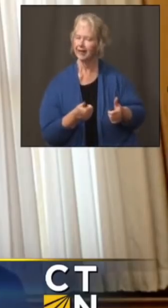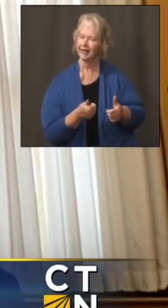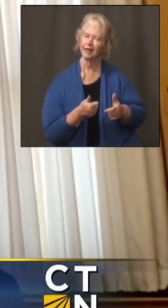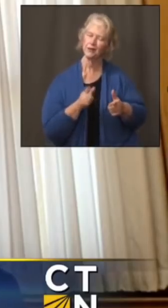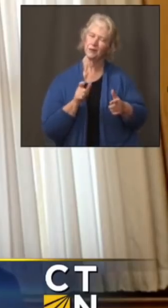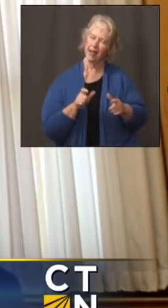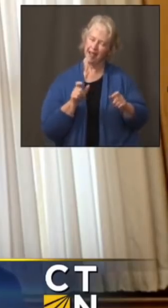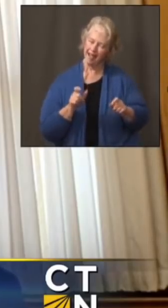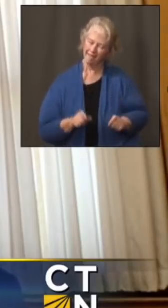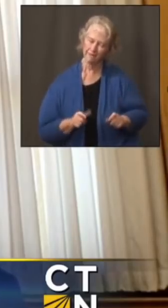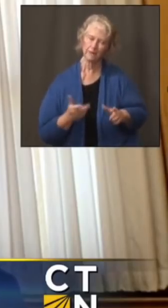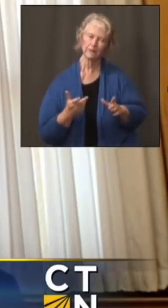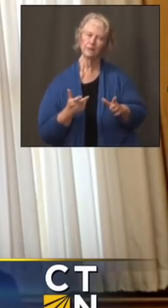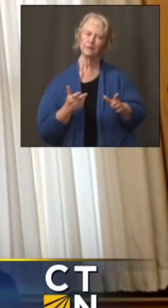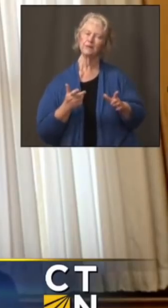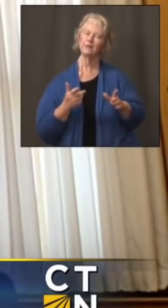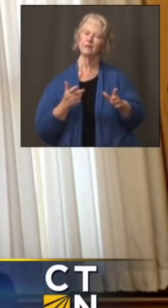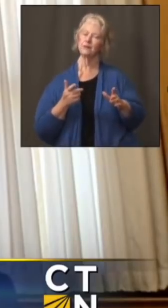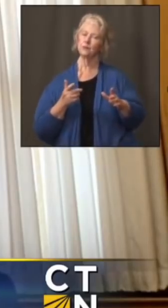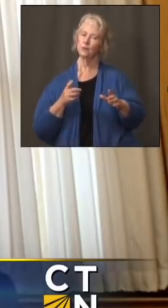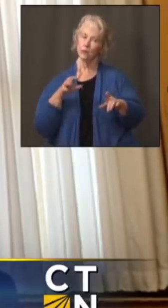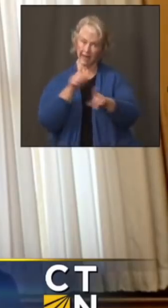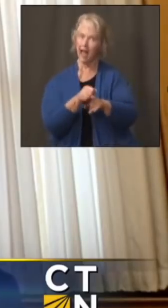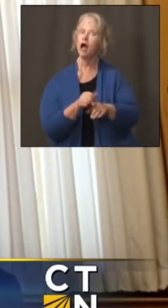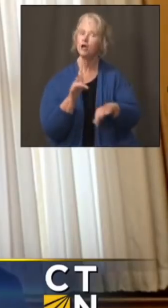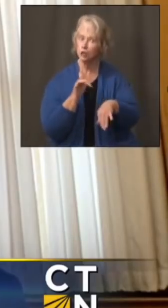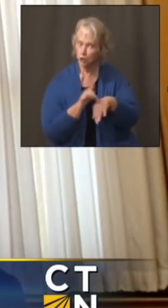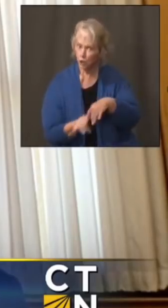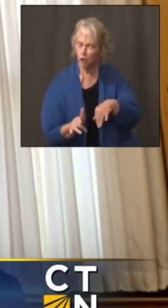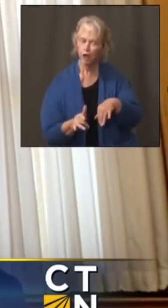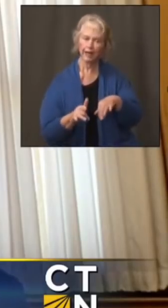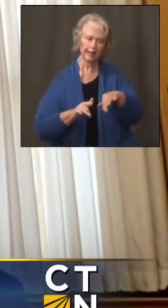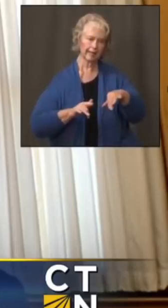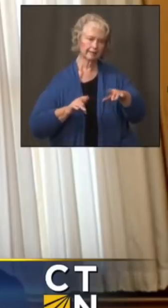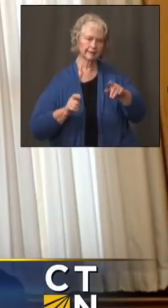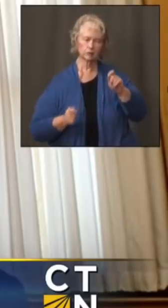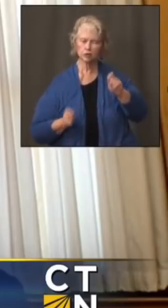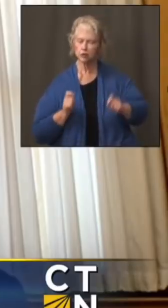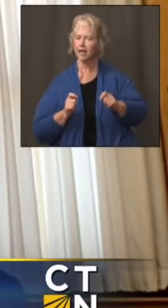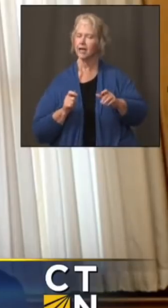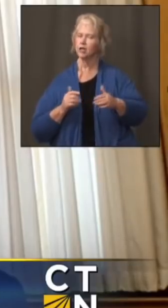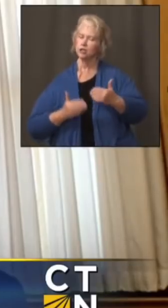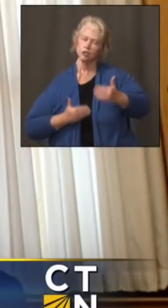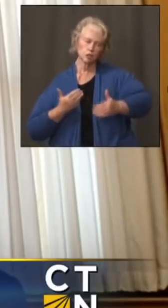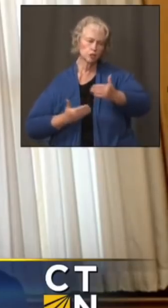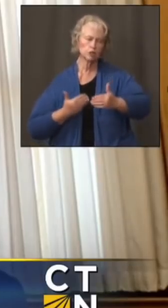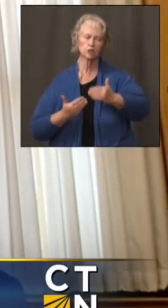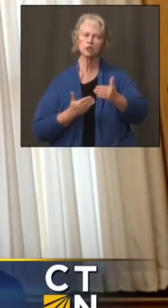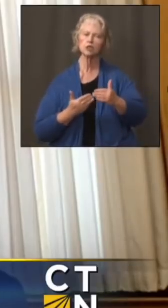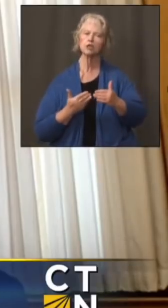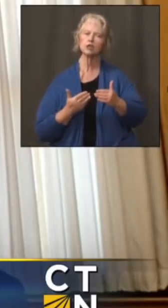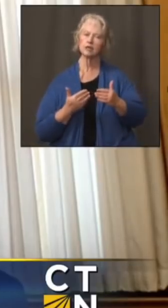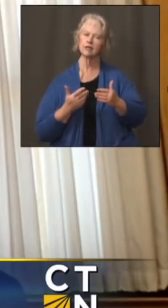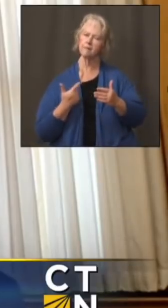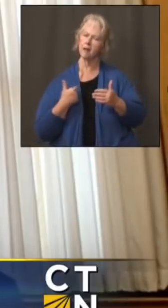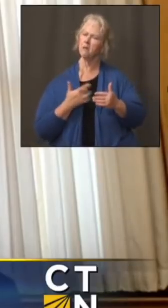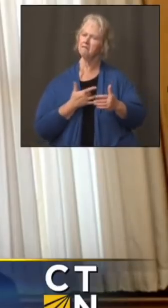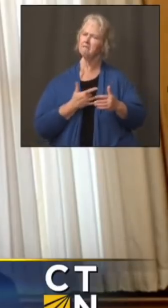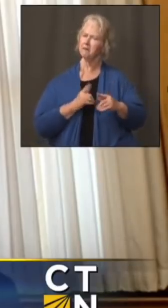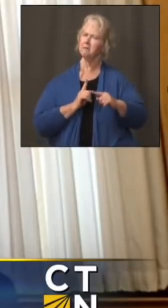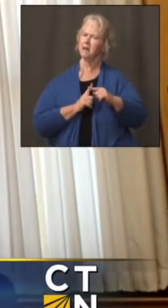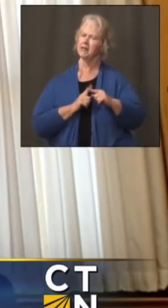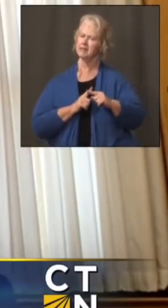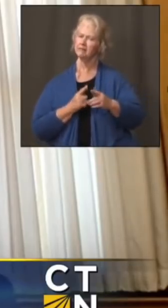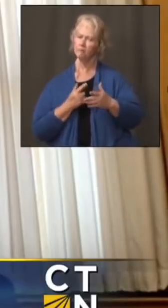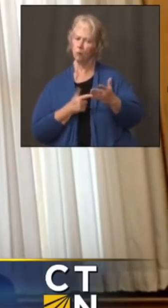have to take action early to bend that curve. And, we're optimistic that the actions that are